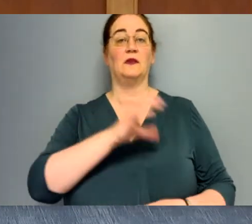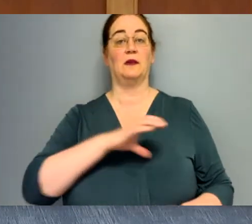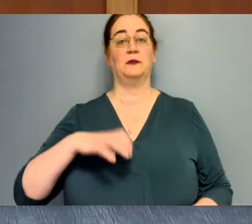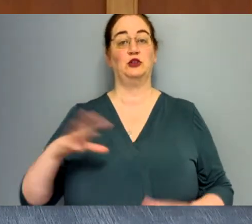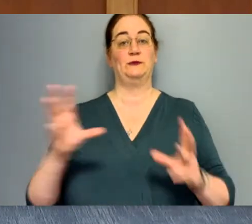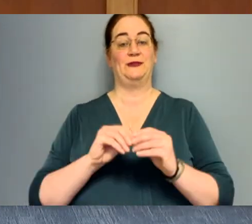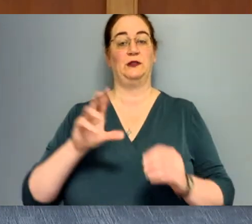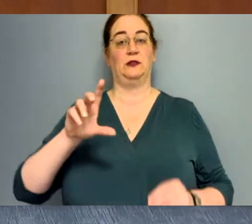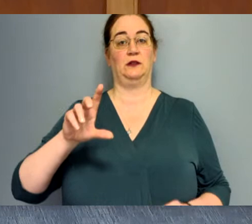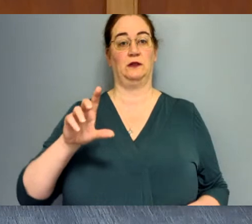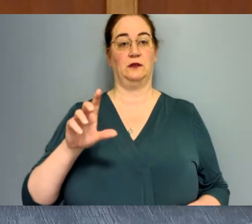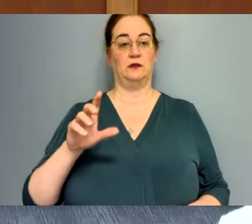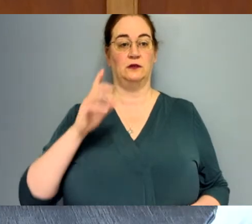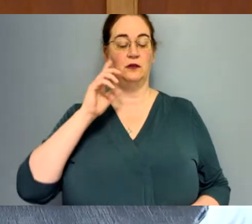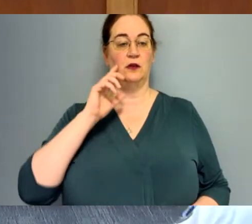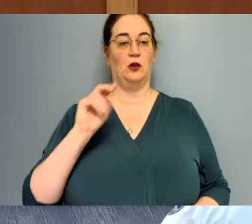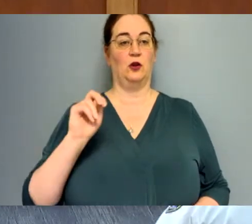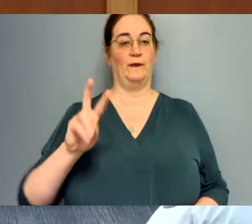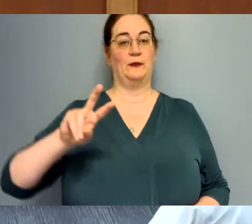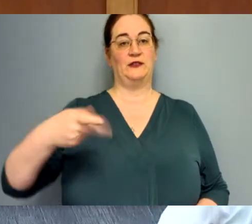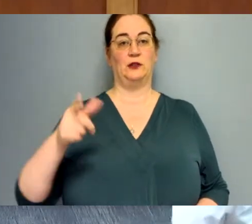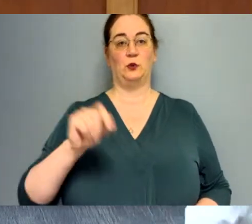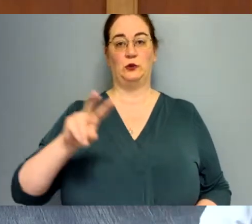Allegiance, please.